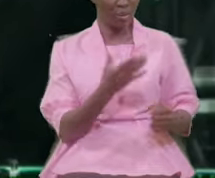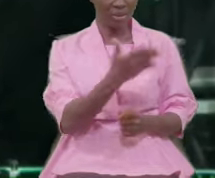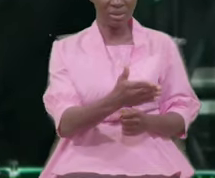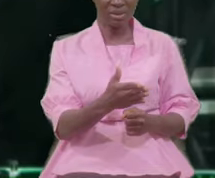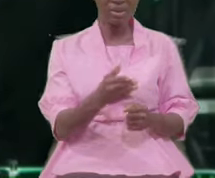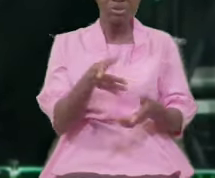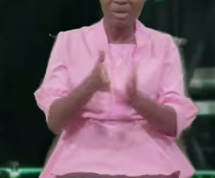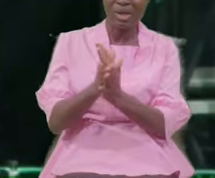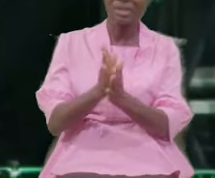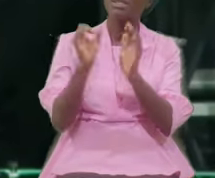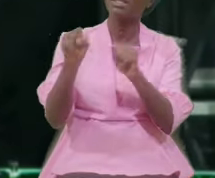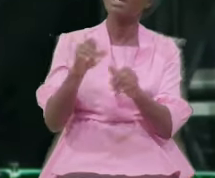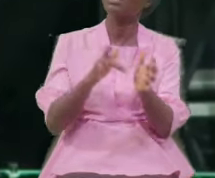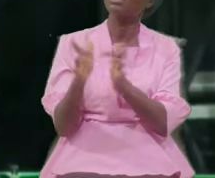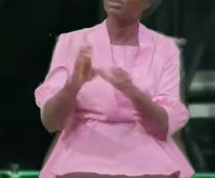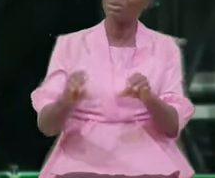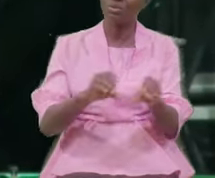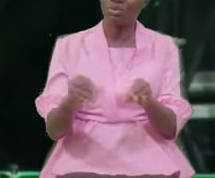hereon gay